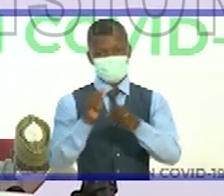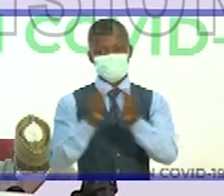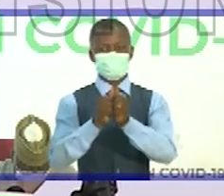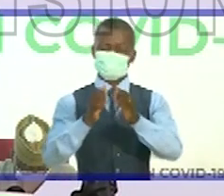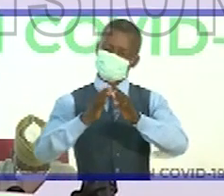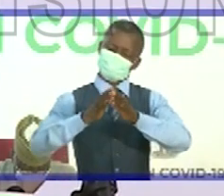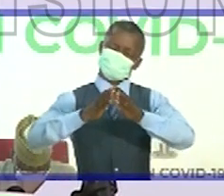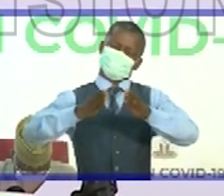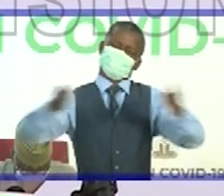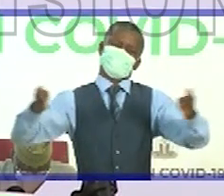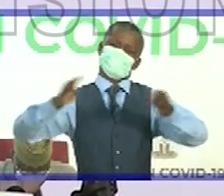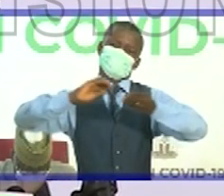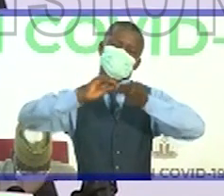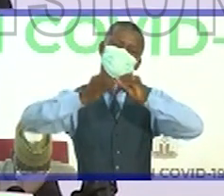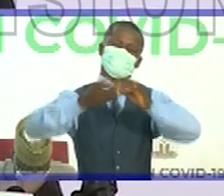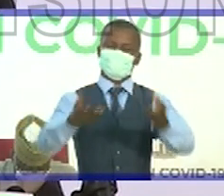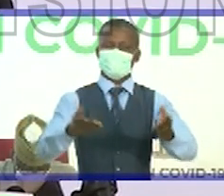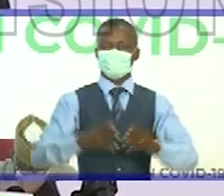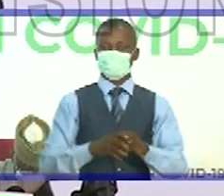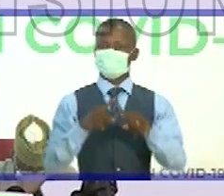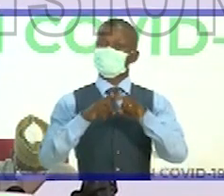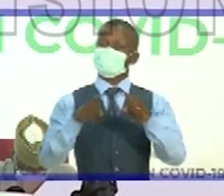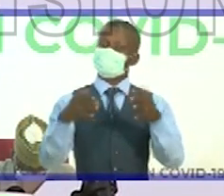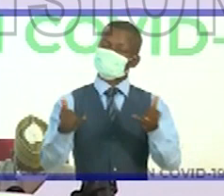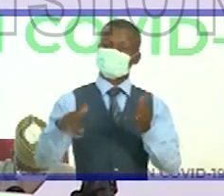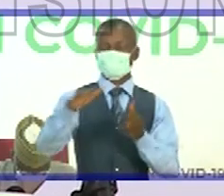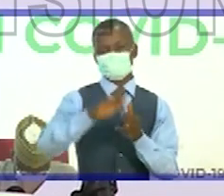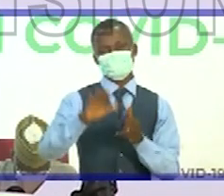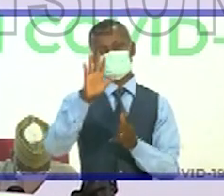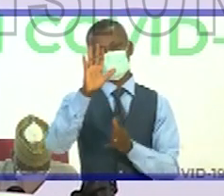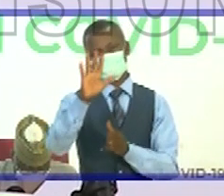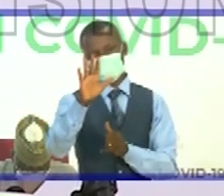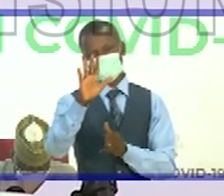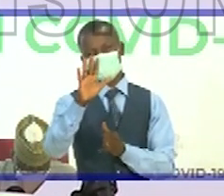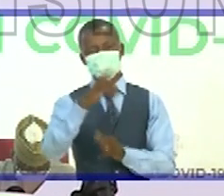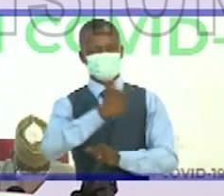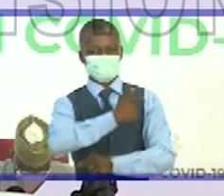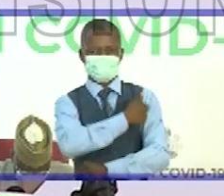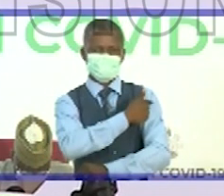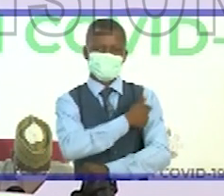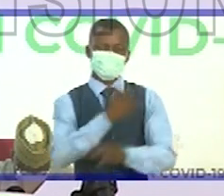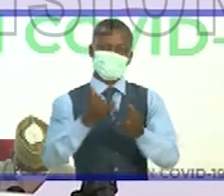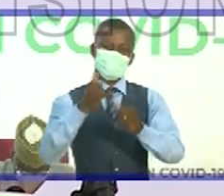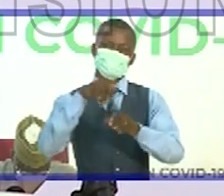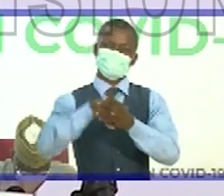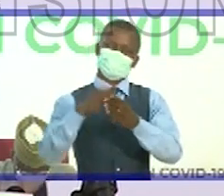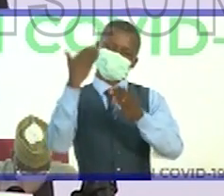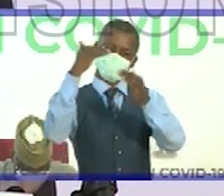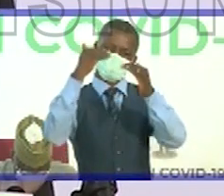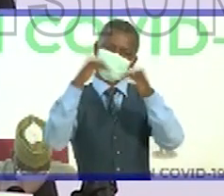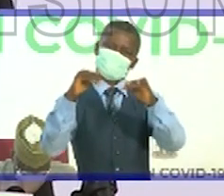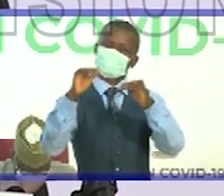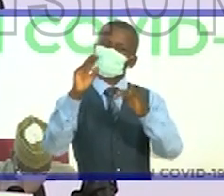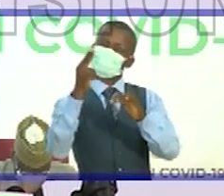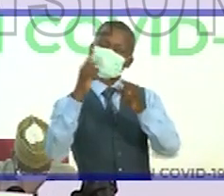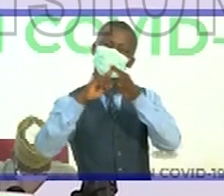effective it is in large populations. So right now, there are about 5 candidates that are in phase 2 to 3 trials, which is